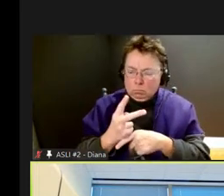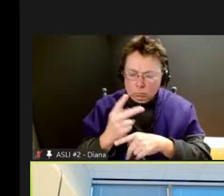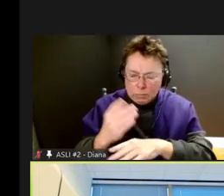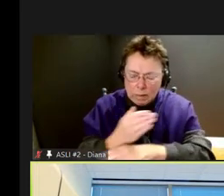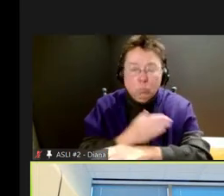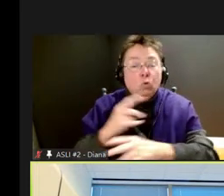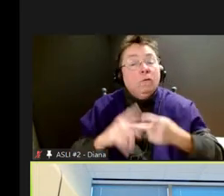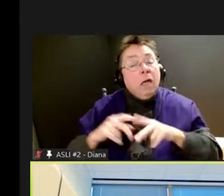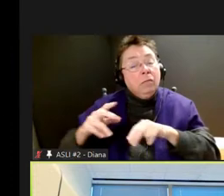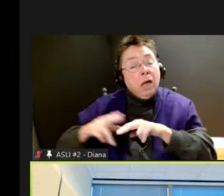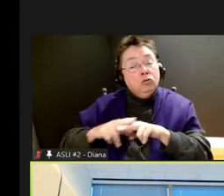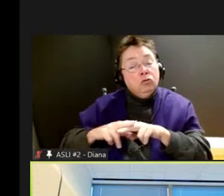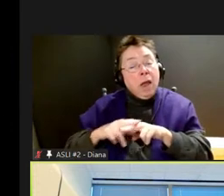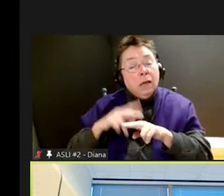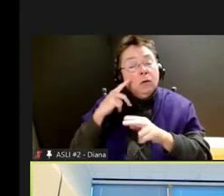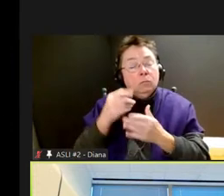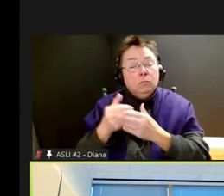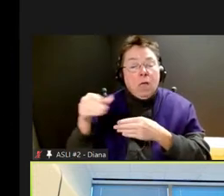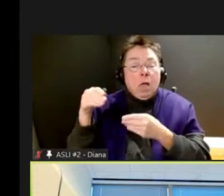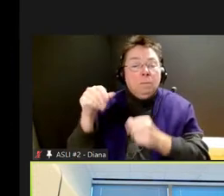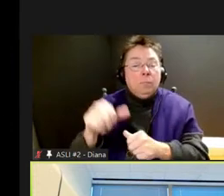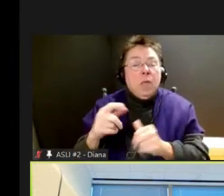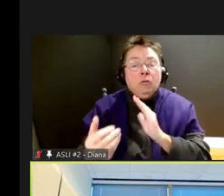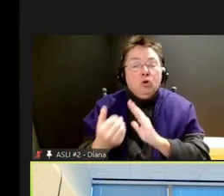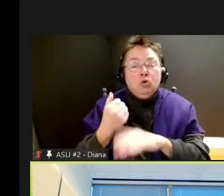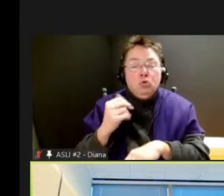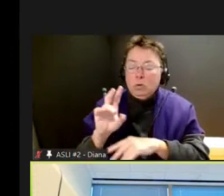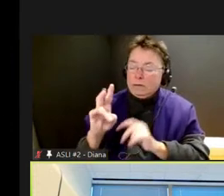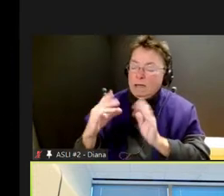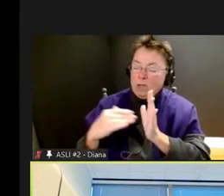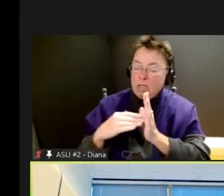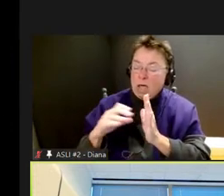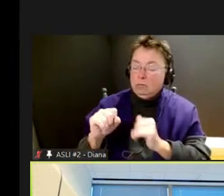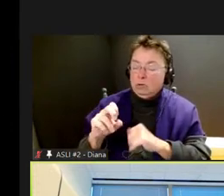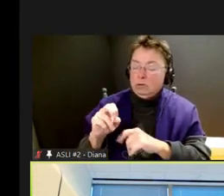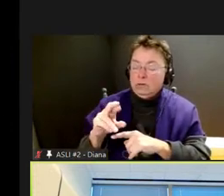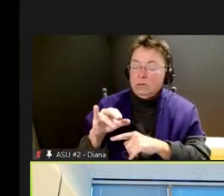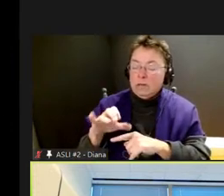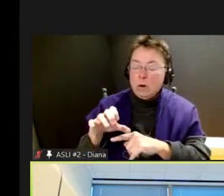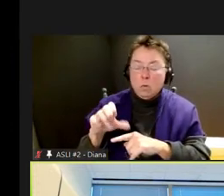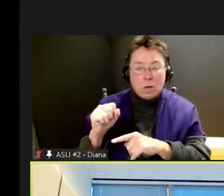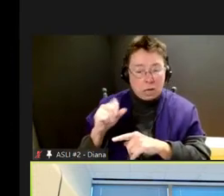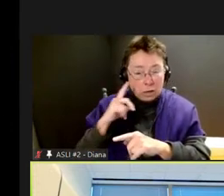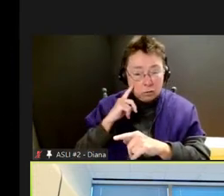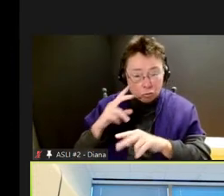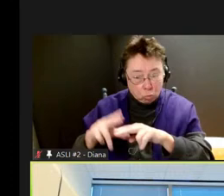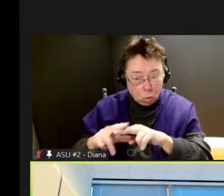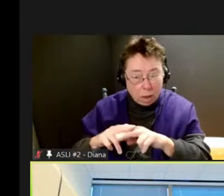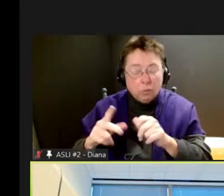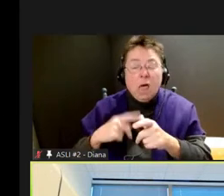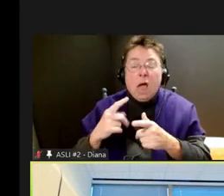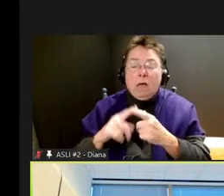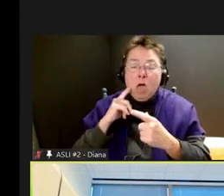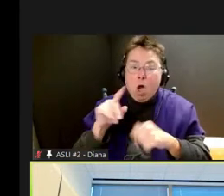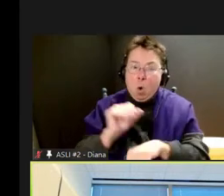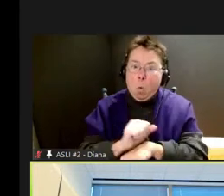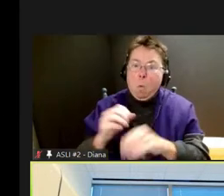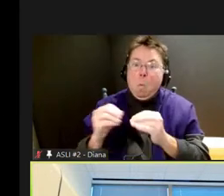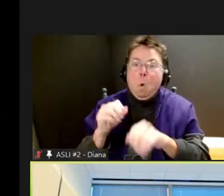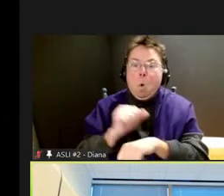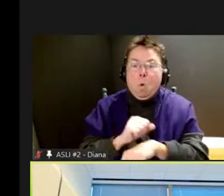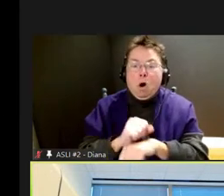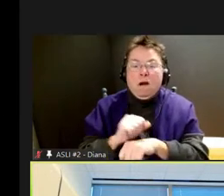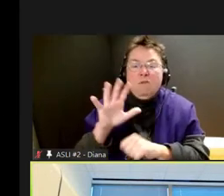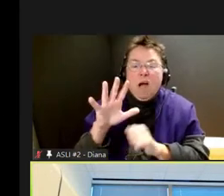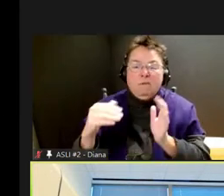the rail side, we funded the purchase of the new 7000 series rail cars, and overhaul work on the existing 5,000, 3,200,